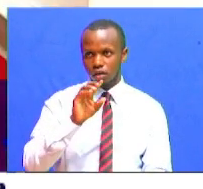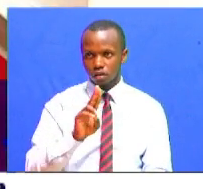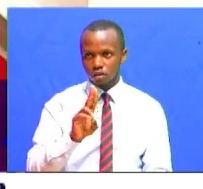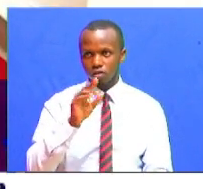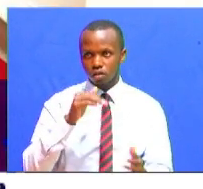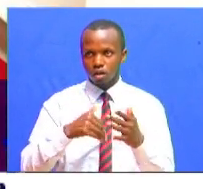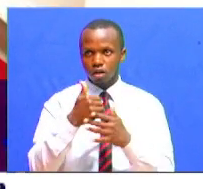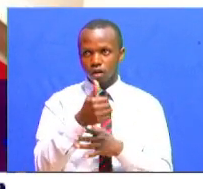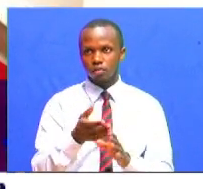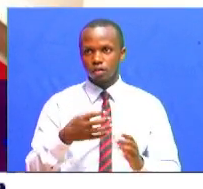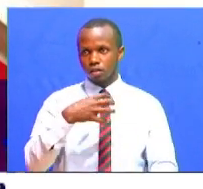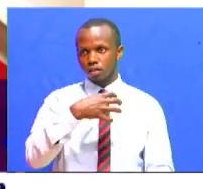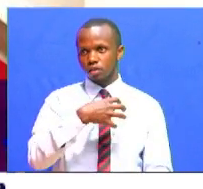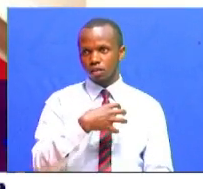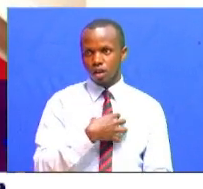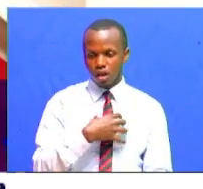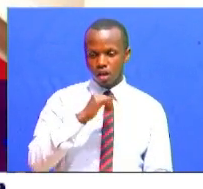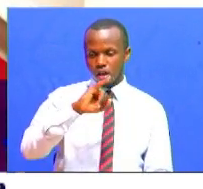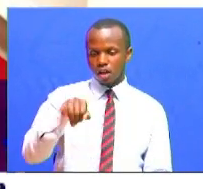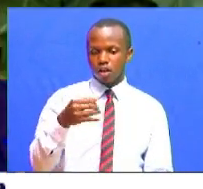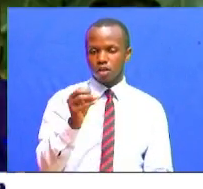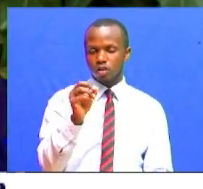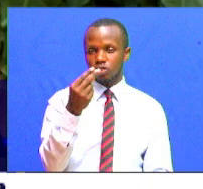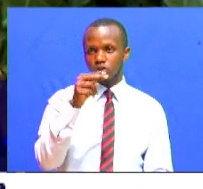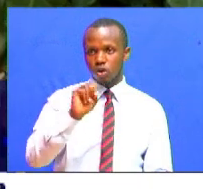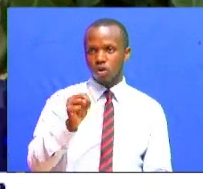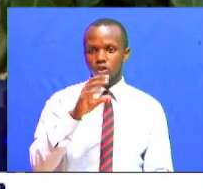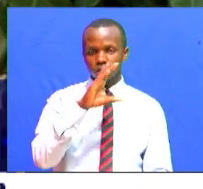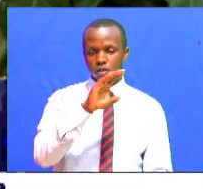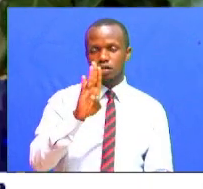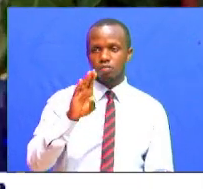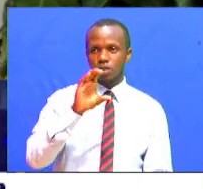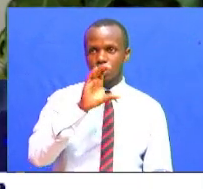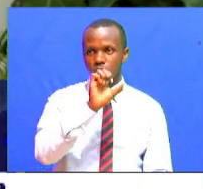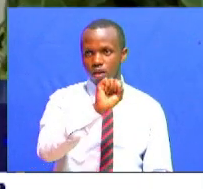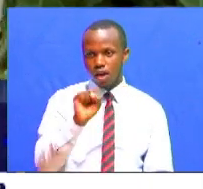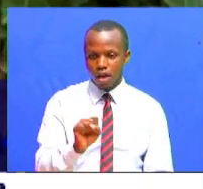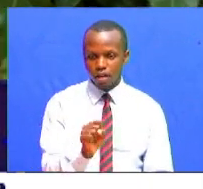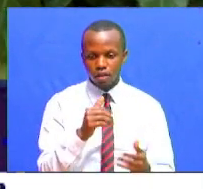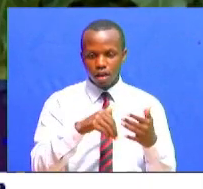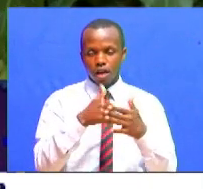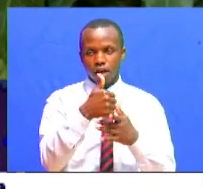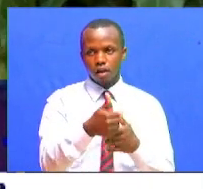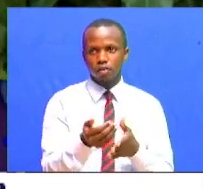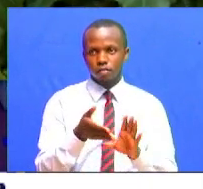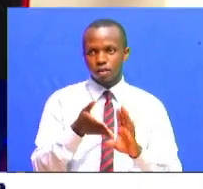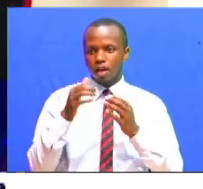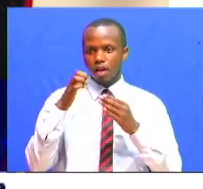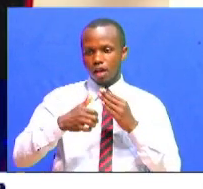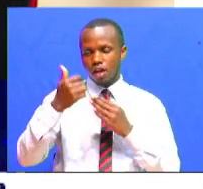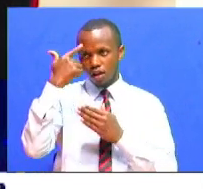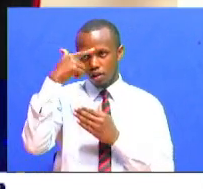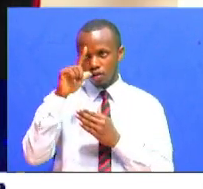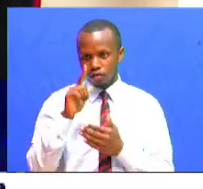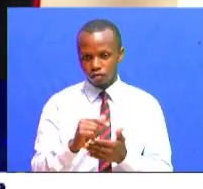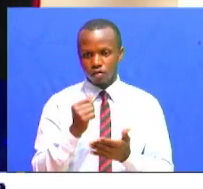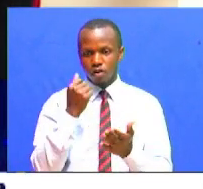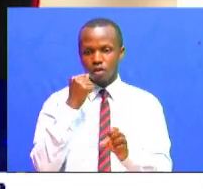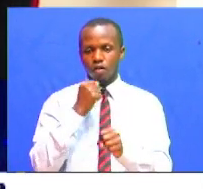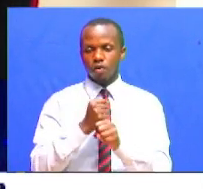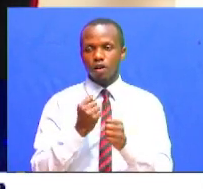John Warioba, CBS, who is proceeding on terminal leave pending the end of his tenure of office.